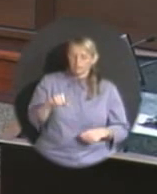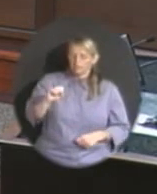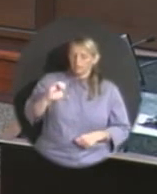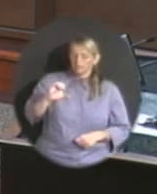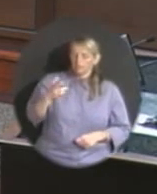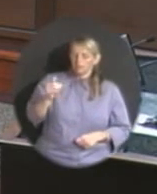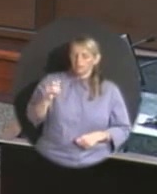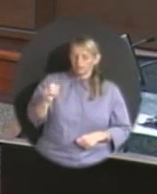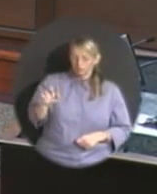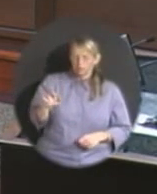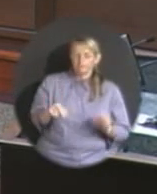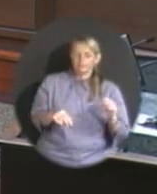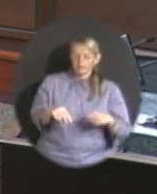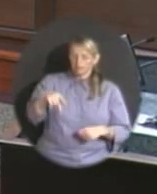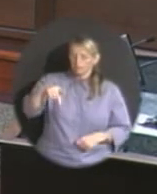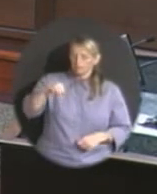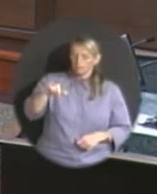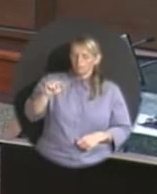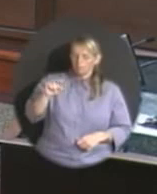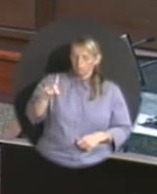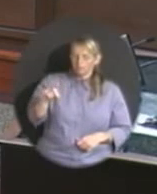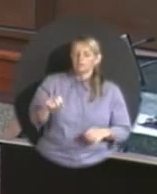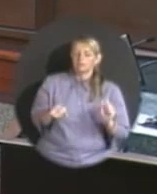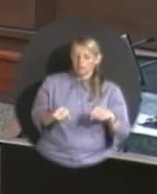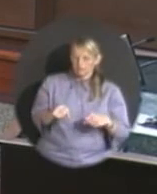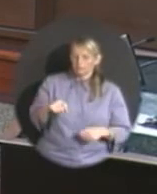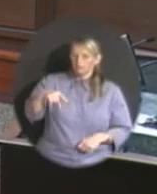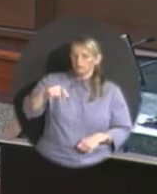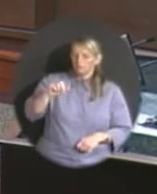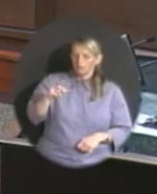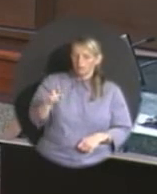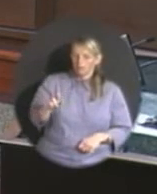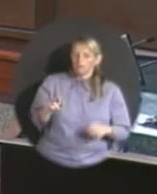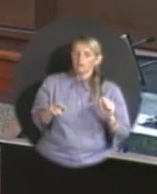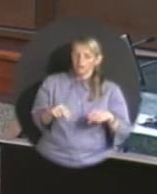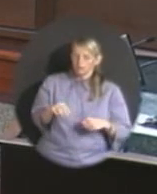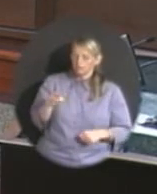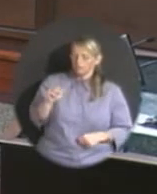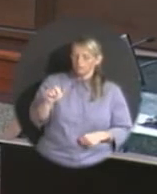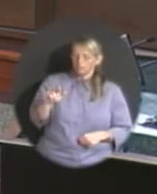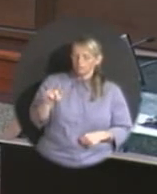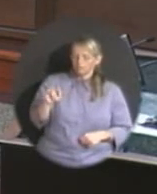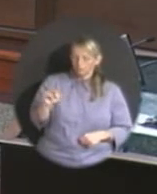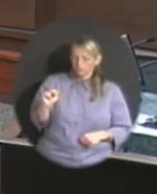Scheer? Yes. Mr. Poland? Yes. Mr. Parker? Yes. Mrs. Martin? Yes.